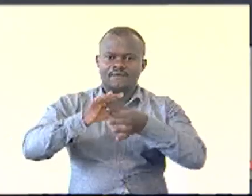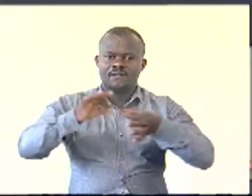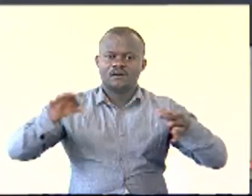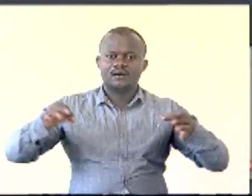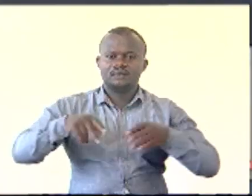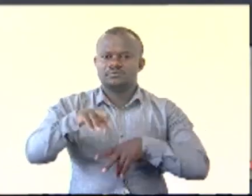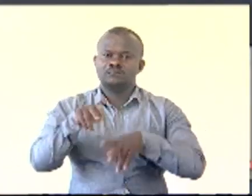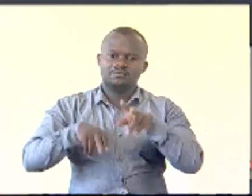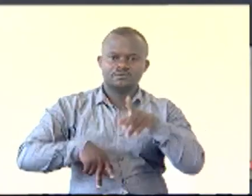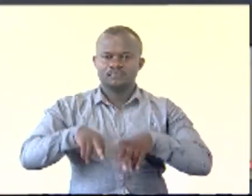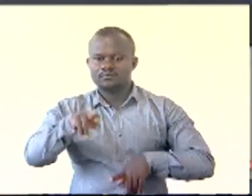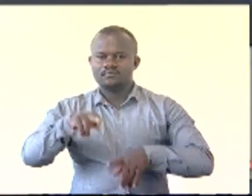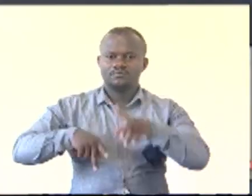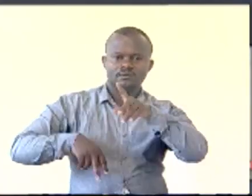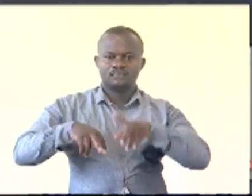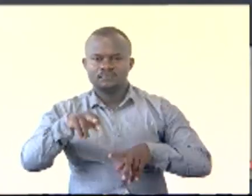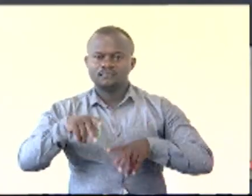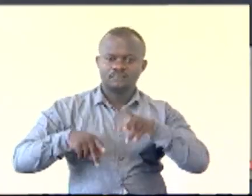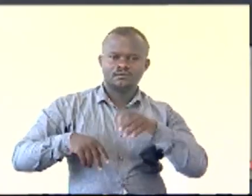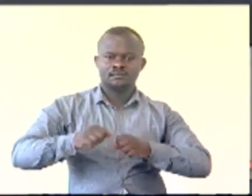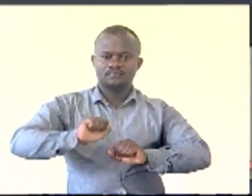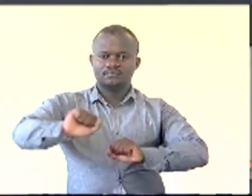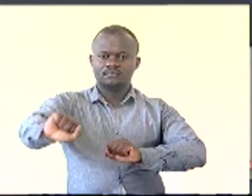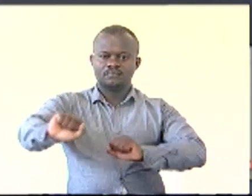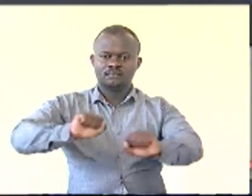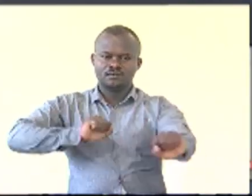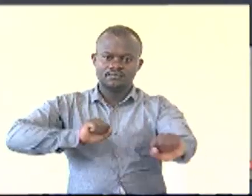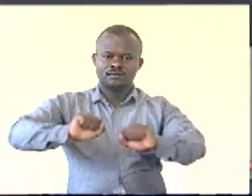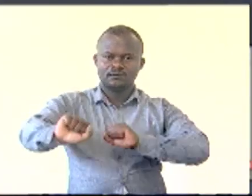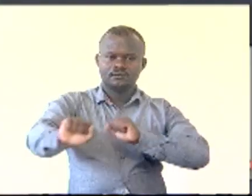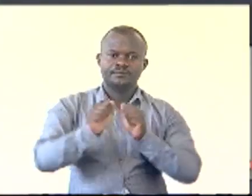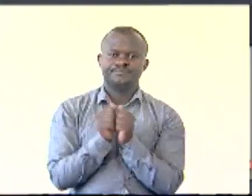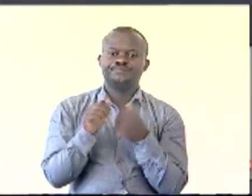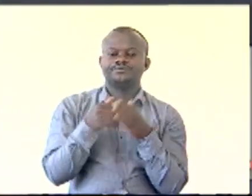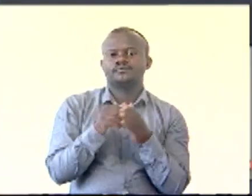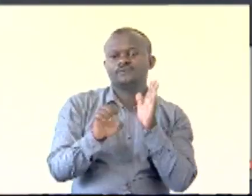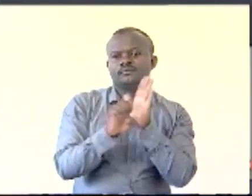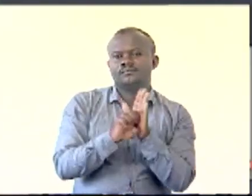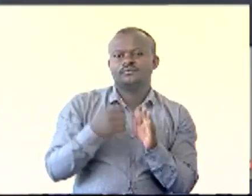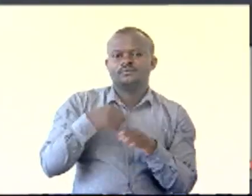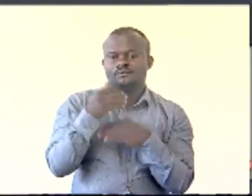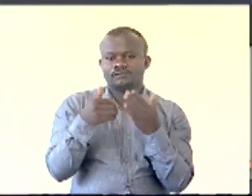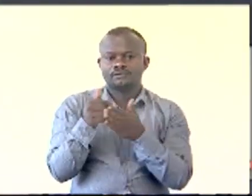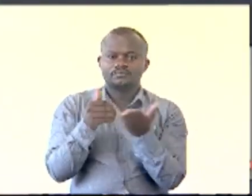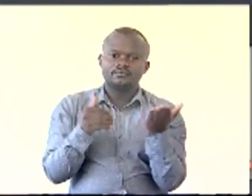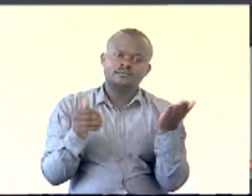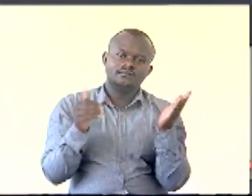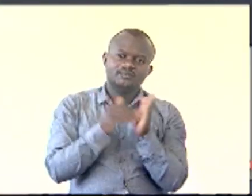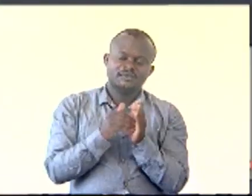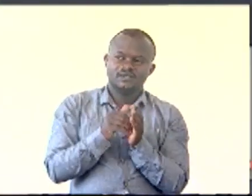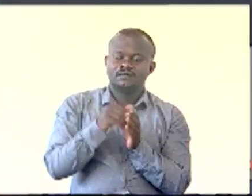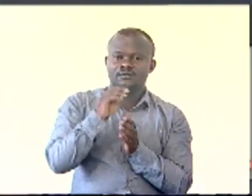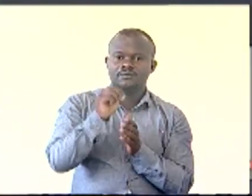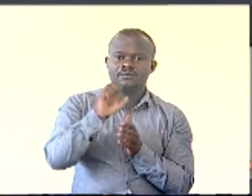moving, these muscles are able to contract and even relax. Let's have an example of the muscles. We have triceps muscles and biceps